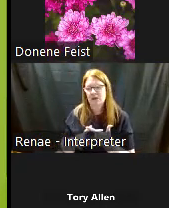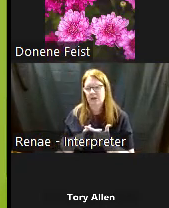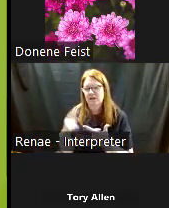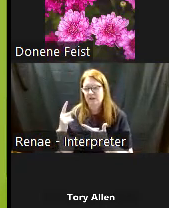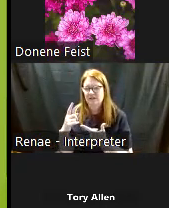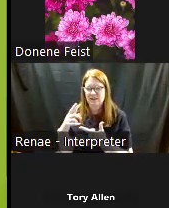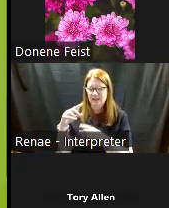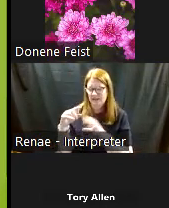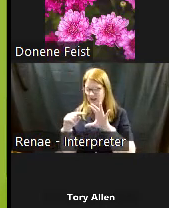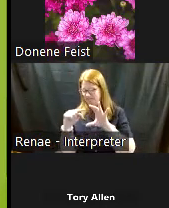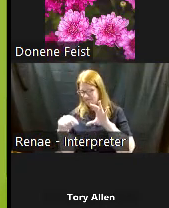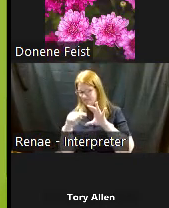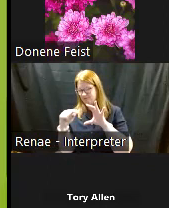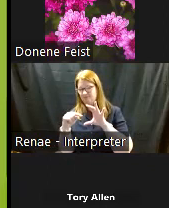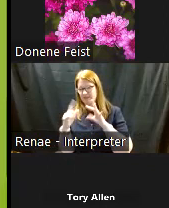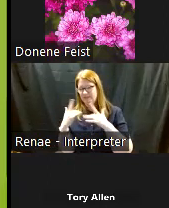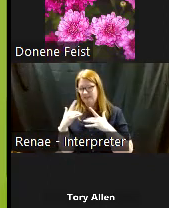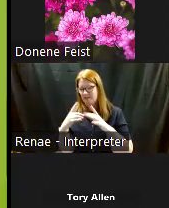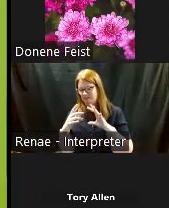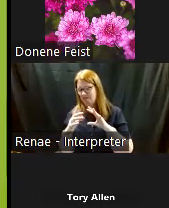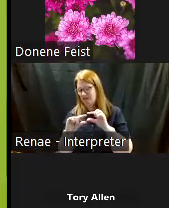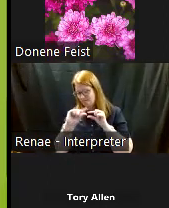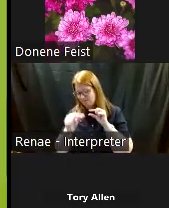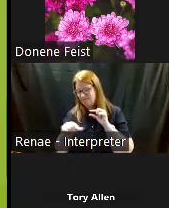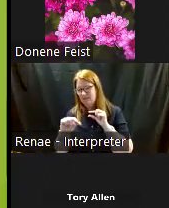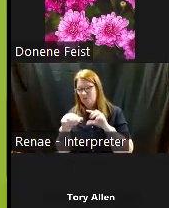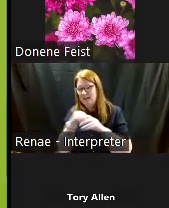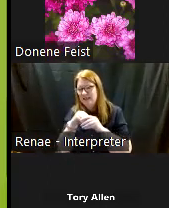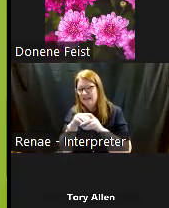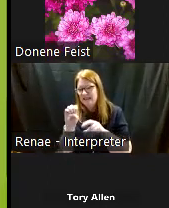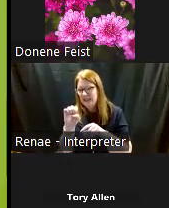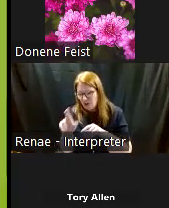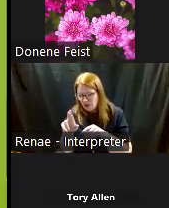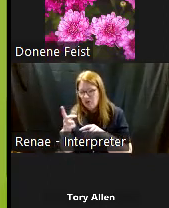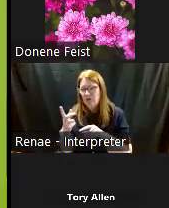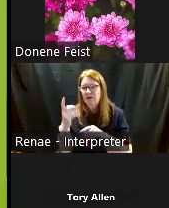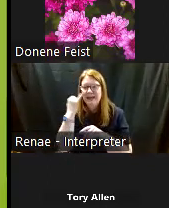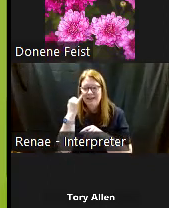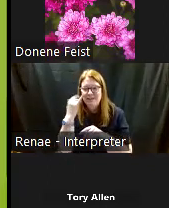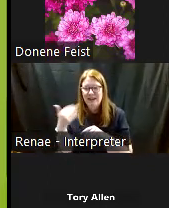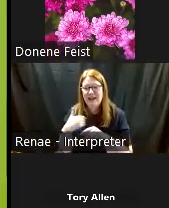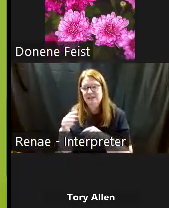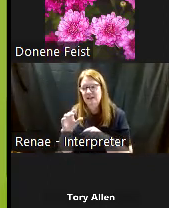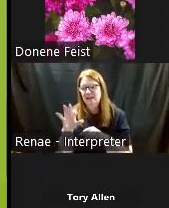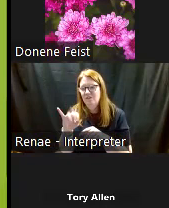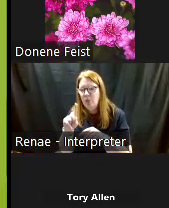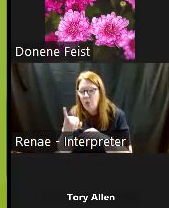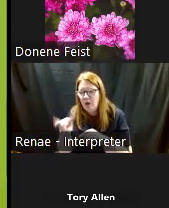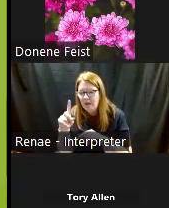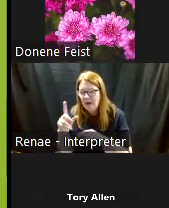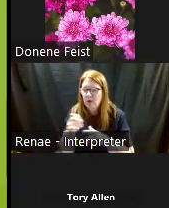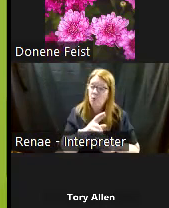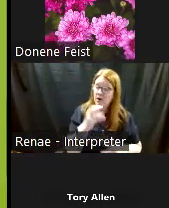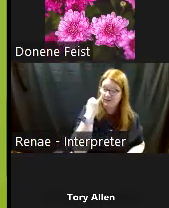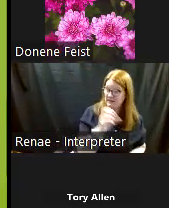system, versus a more permanent type of hearing loss, which is what we call sensory neural. We can use it, it's an objective measure, so